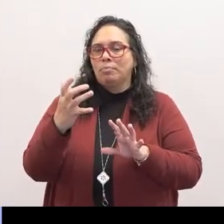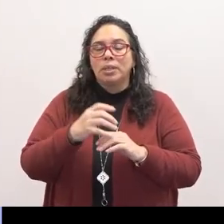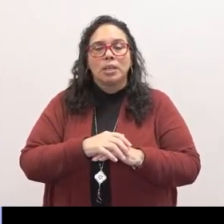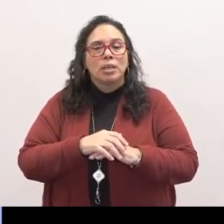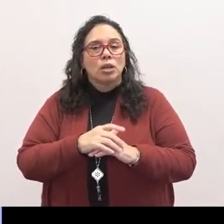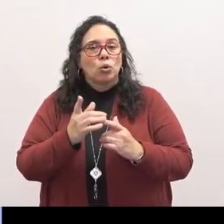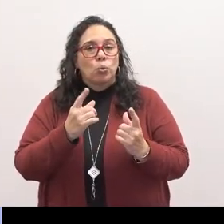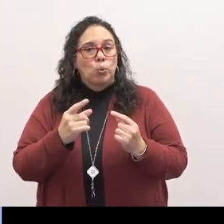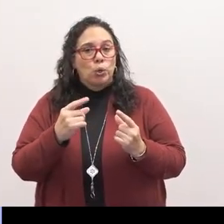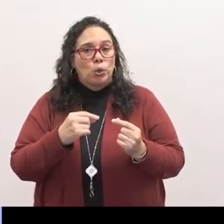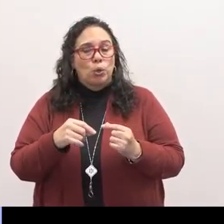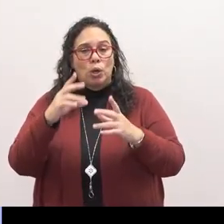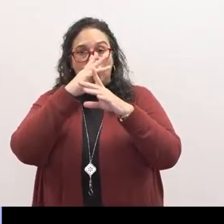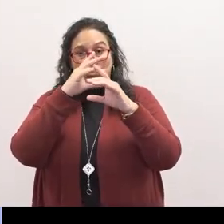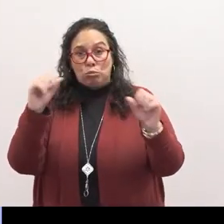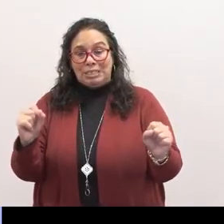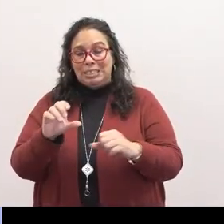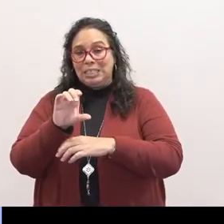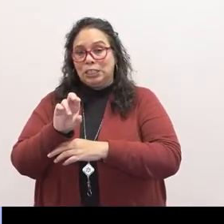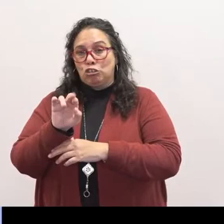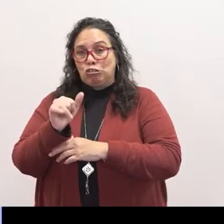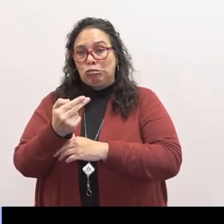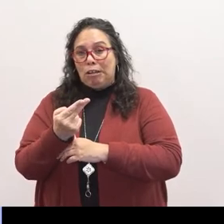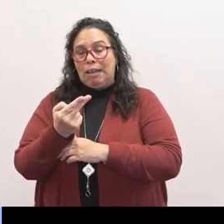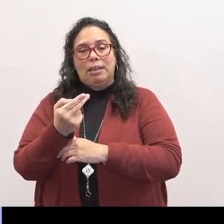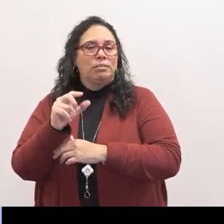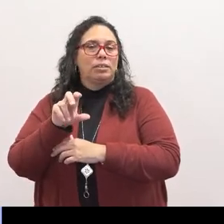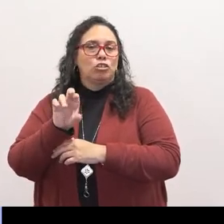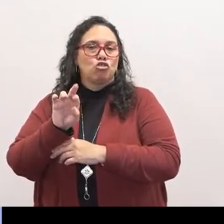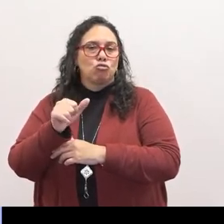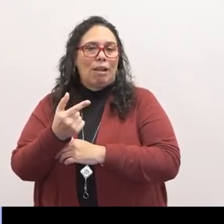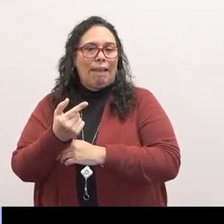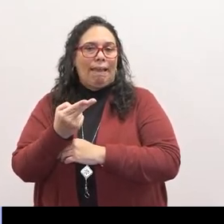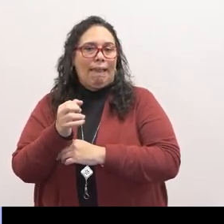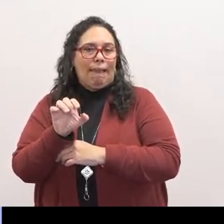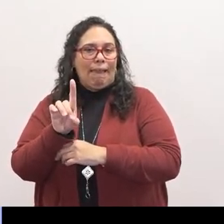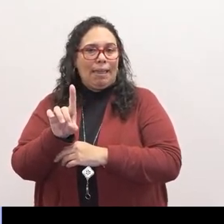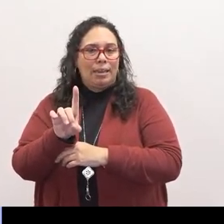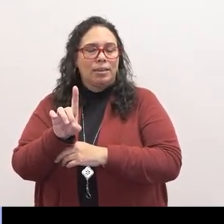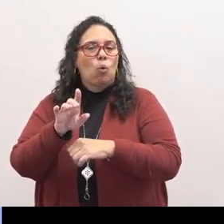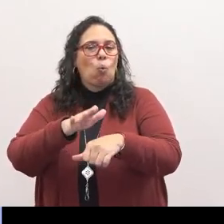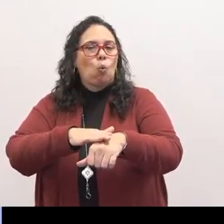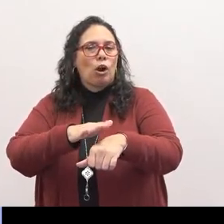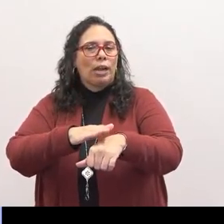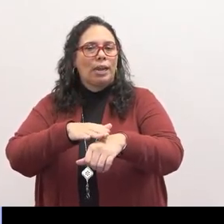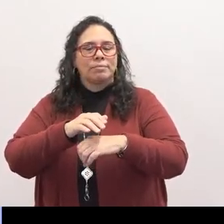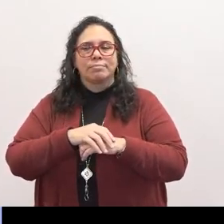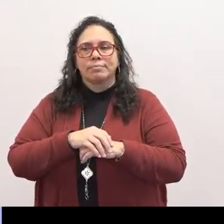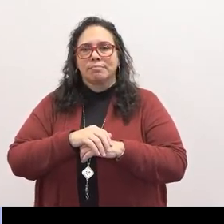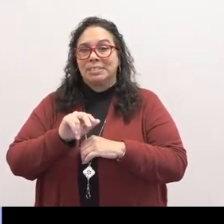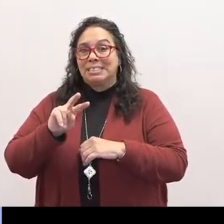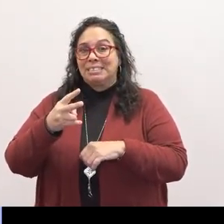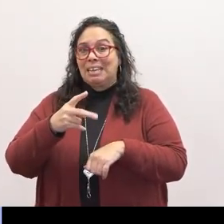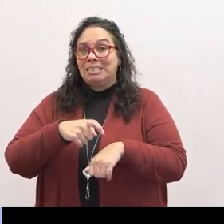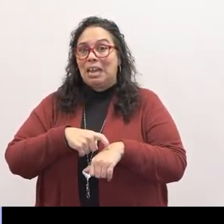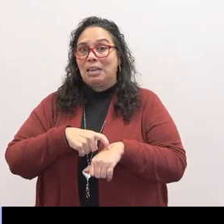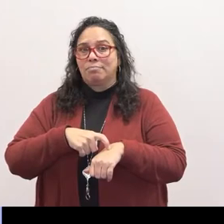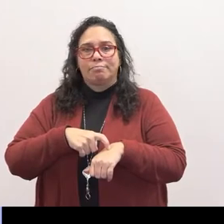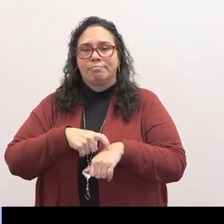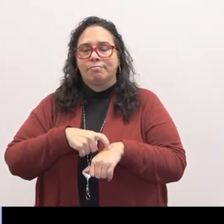President Craighead gives one warning, and on the second warning, you can kick them out. If there's a large, and when I talk